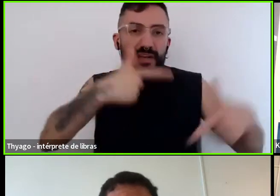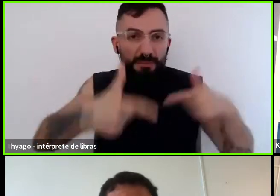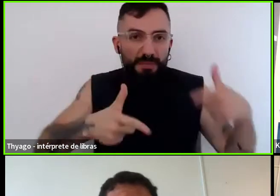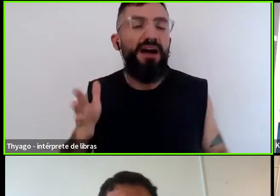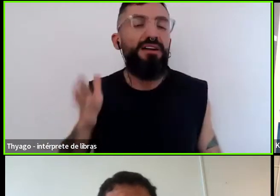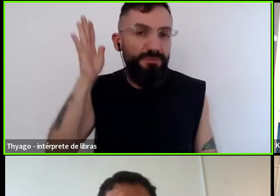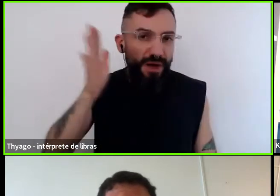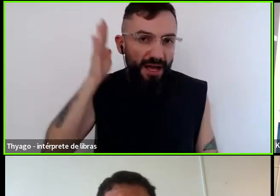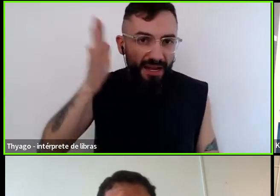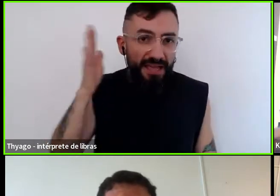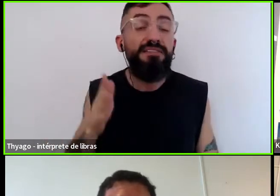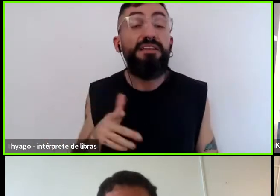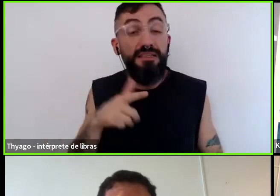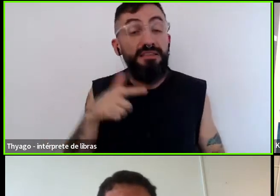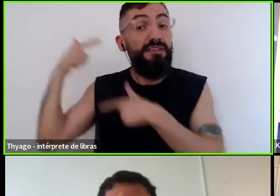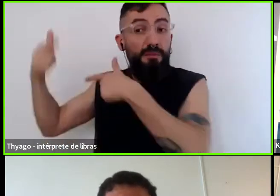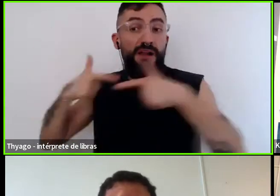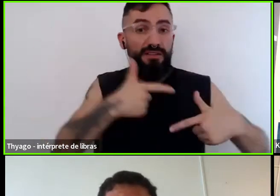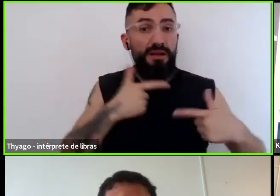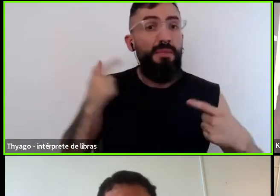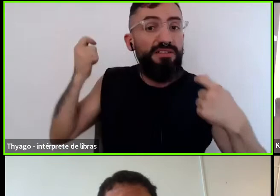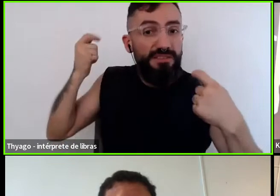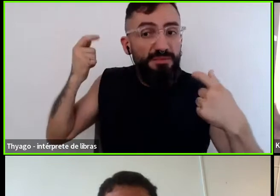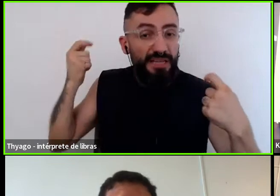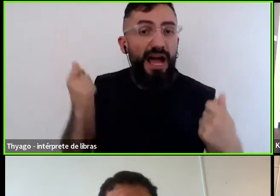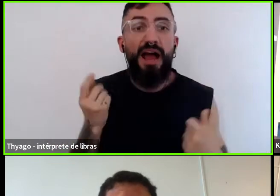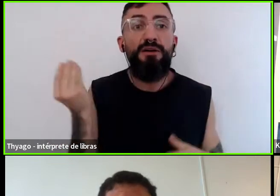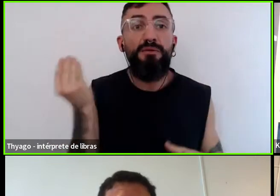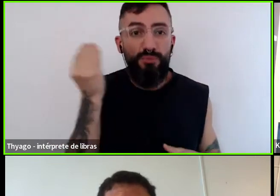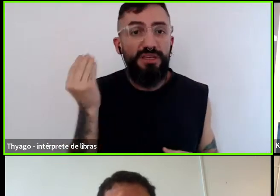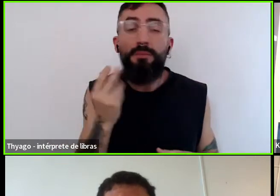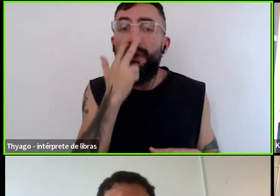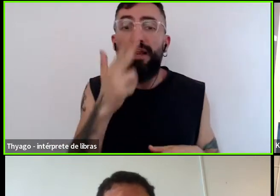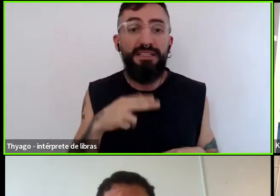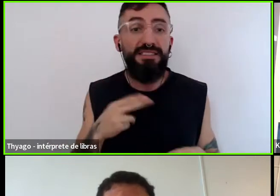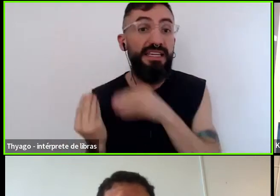some similar and also etymological kind of